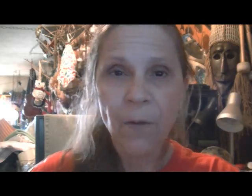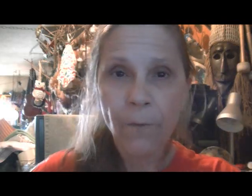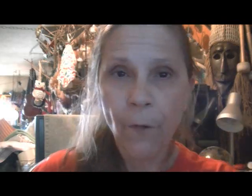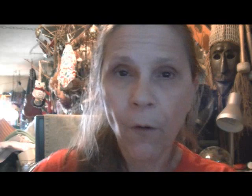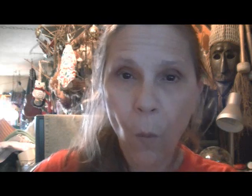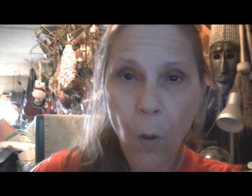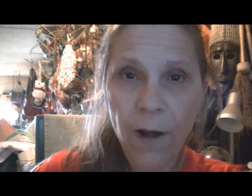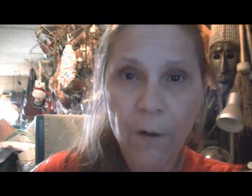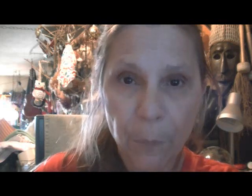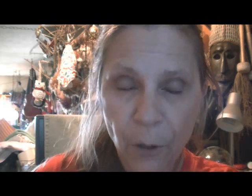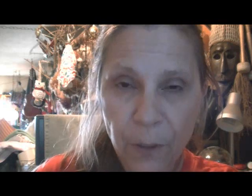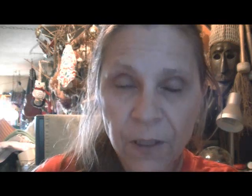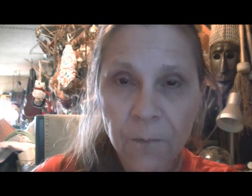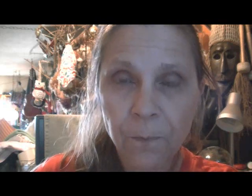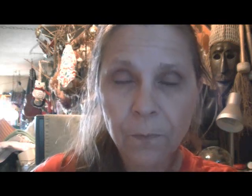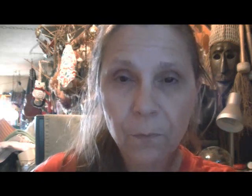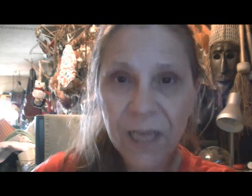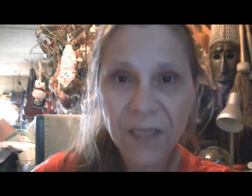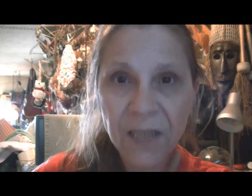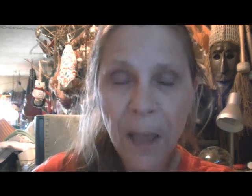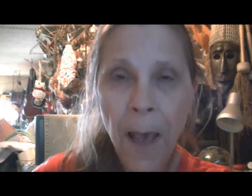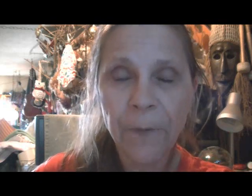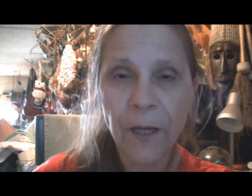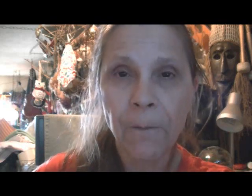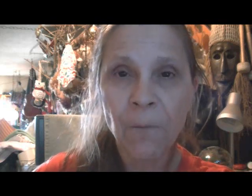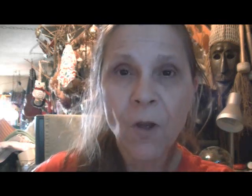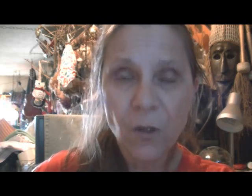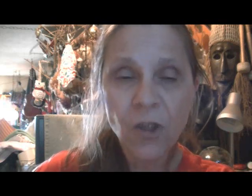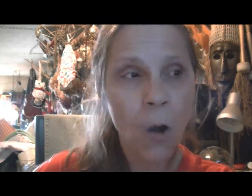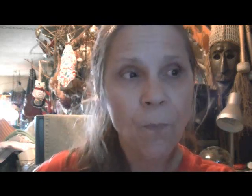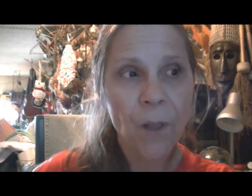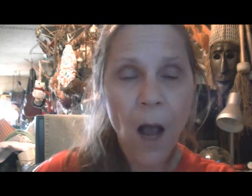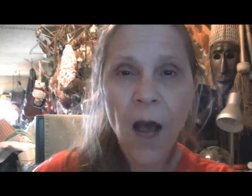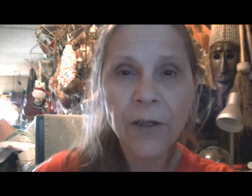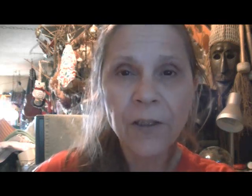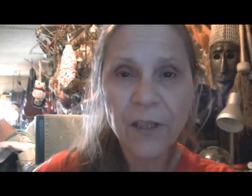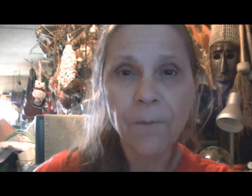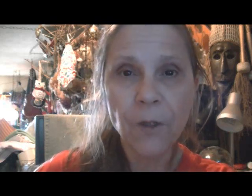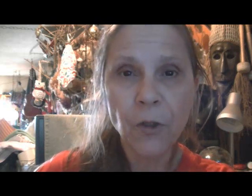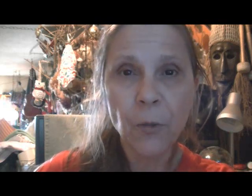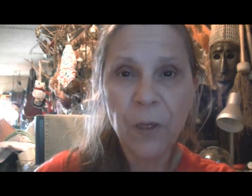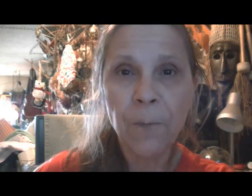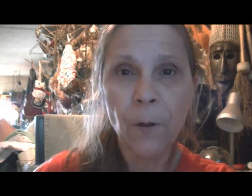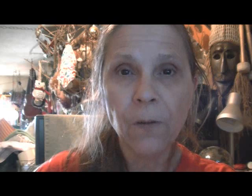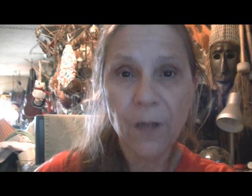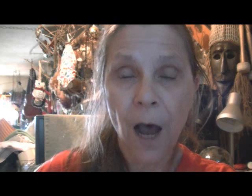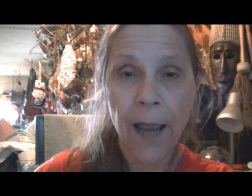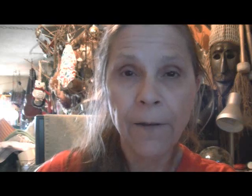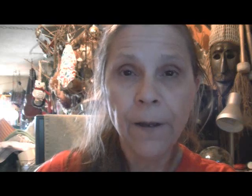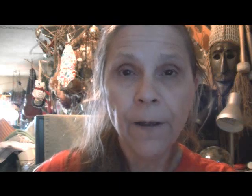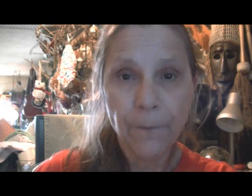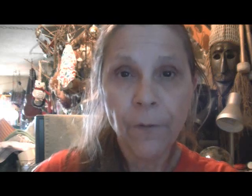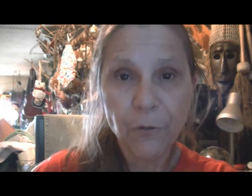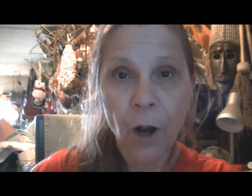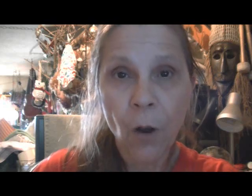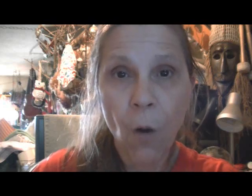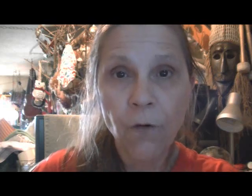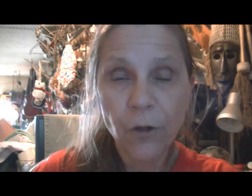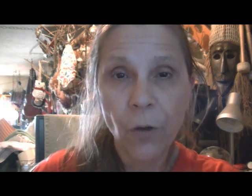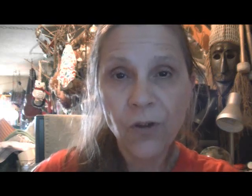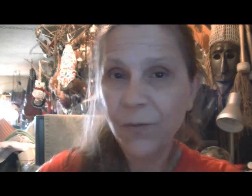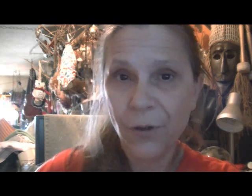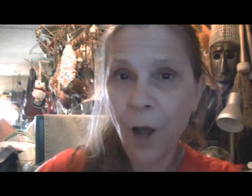overseas for whatever purpose, because it's happening. So 172 people died from